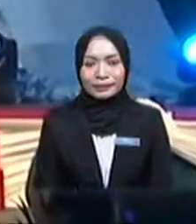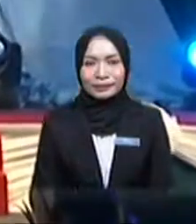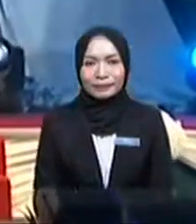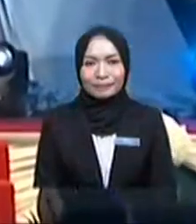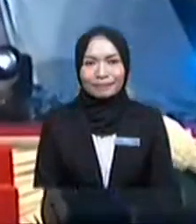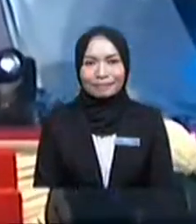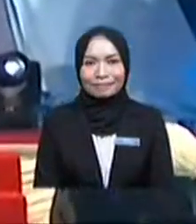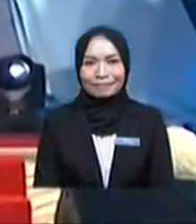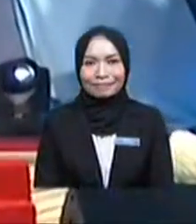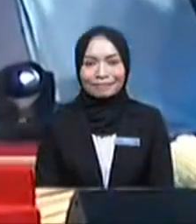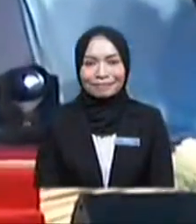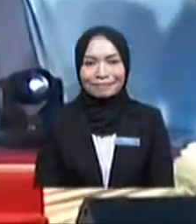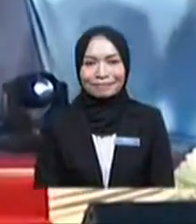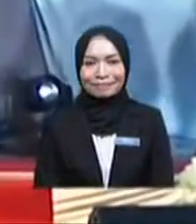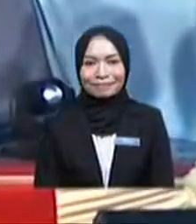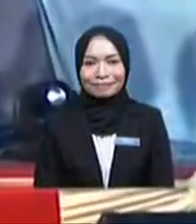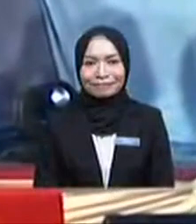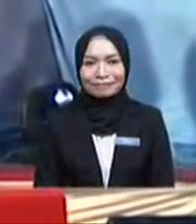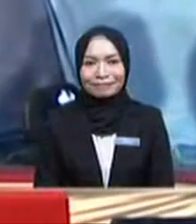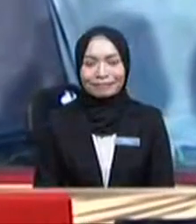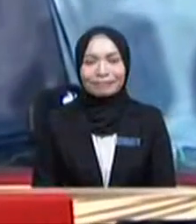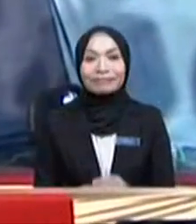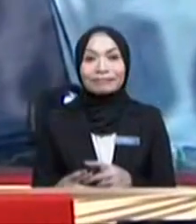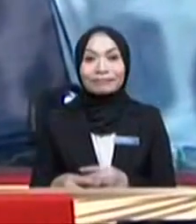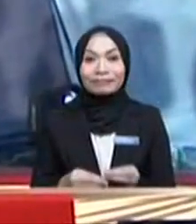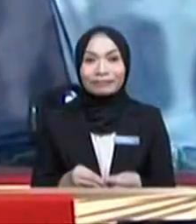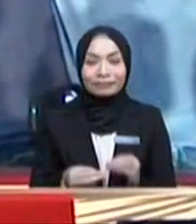The second runner-up goes to